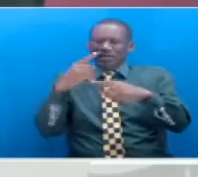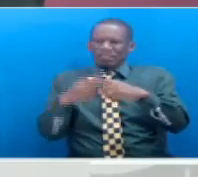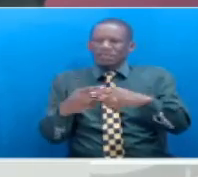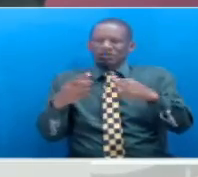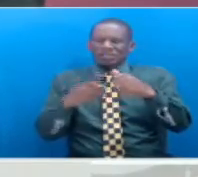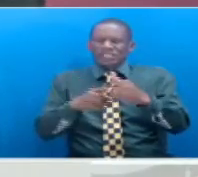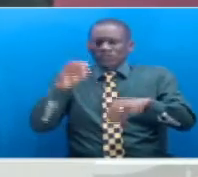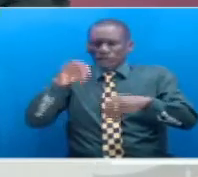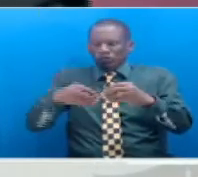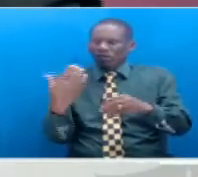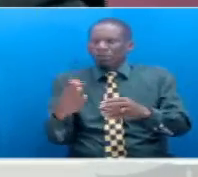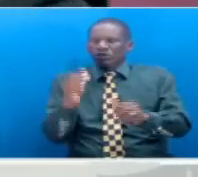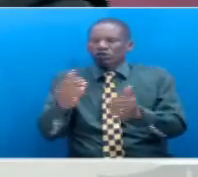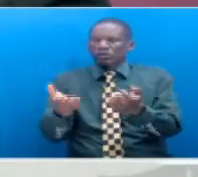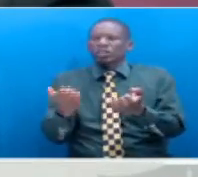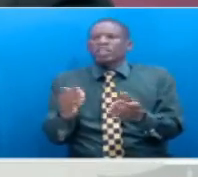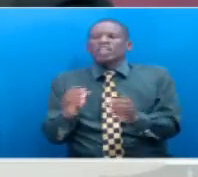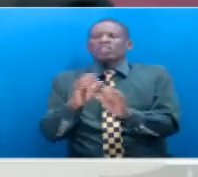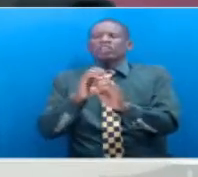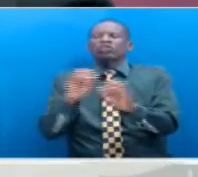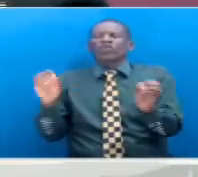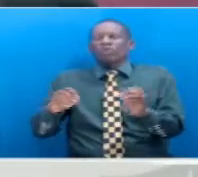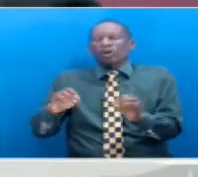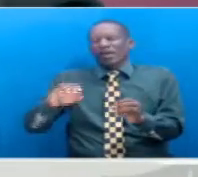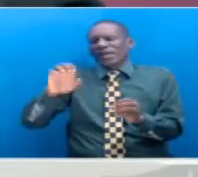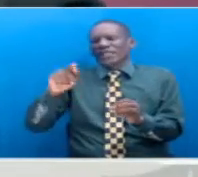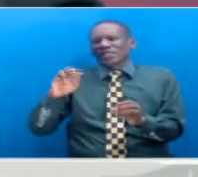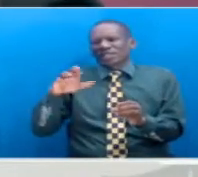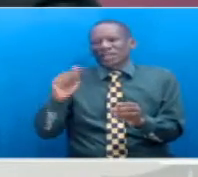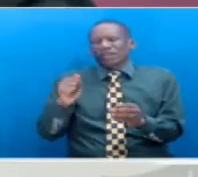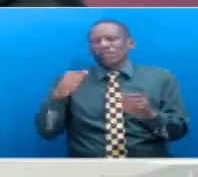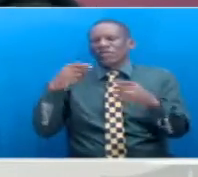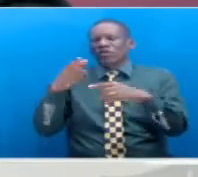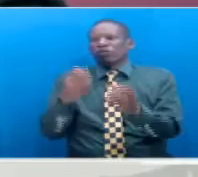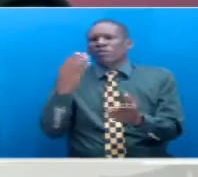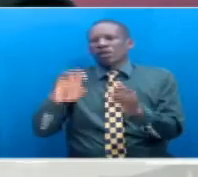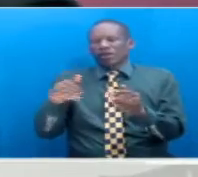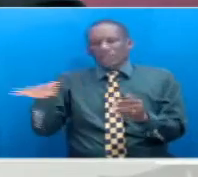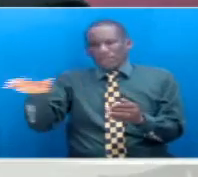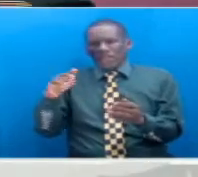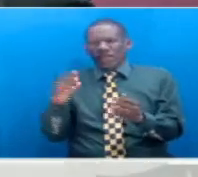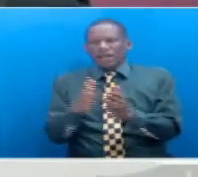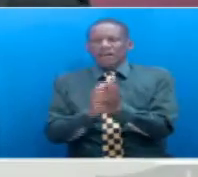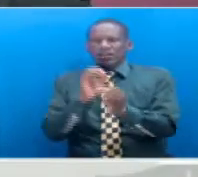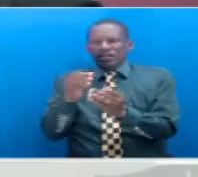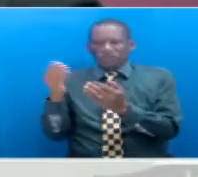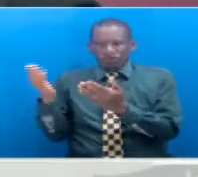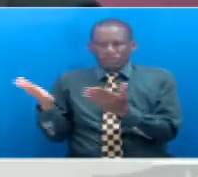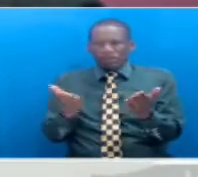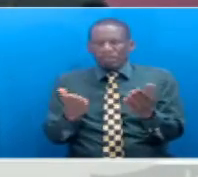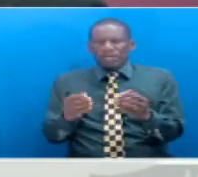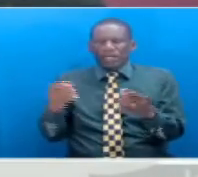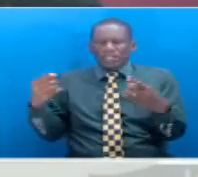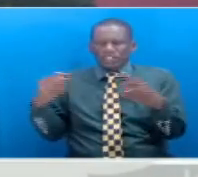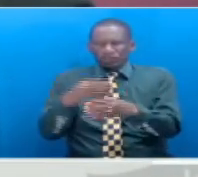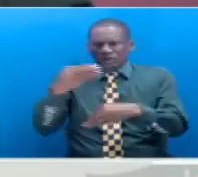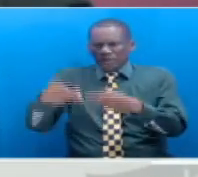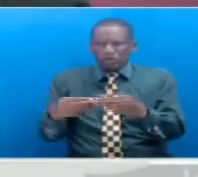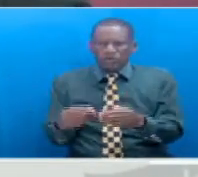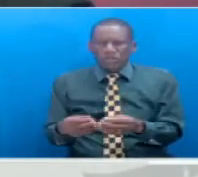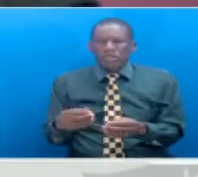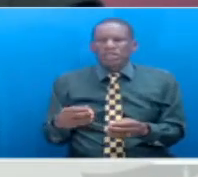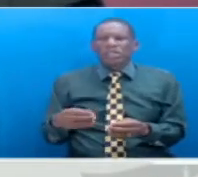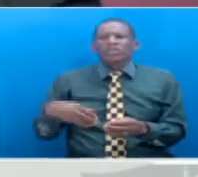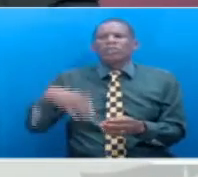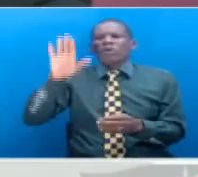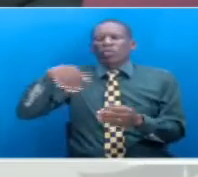need. So there is nothing extra that will come out from any other place. And if you bring a foreign material, it will be more